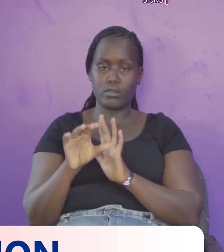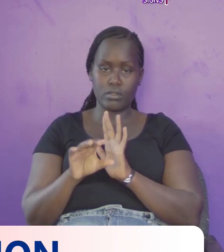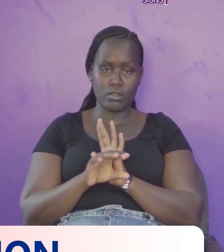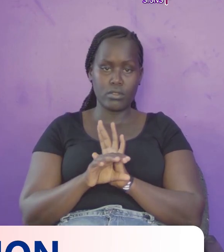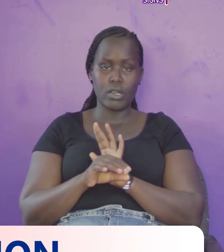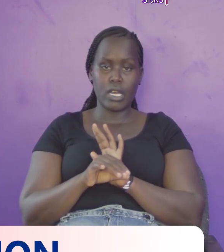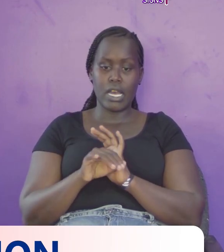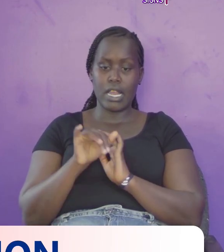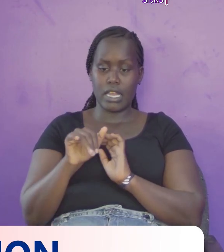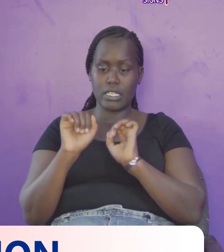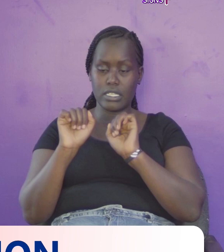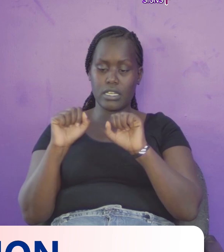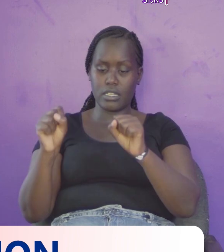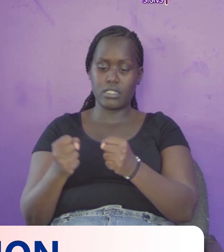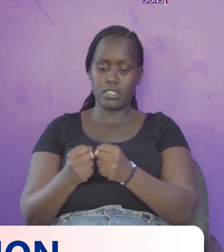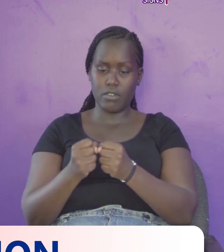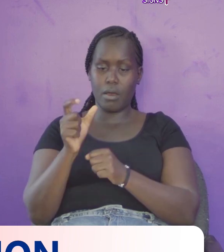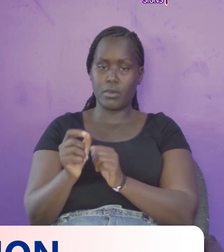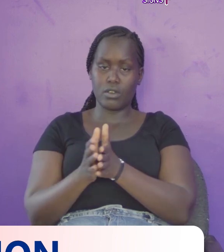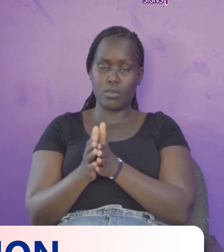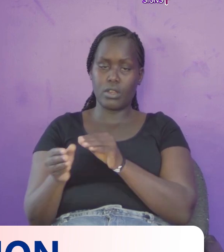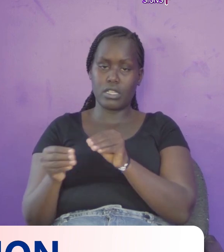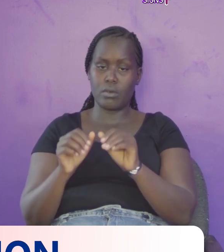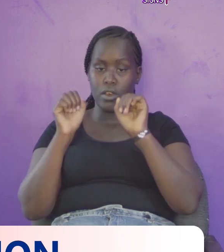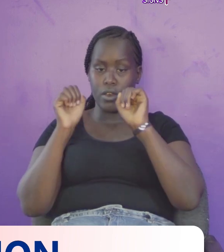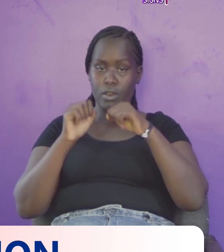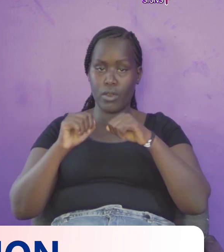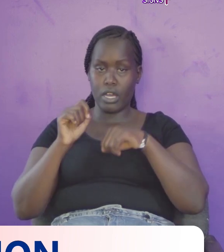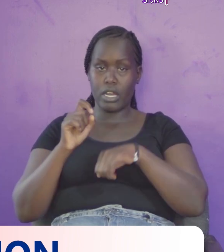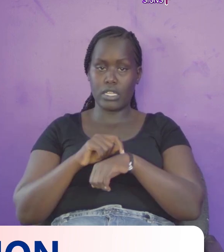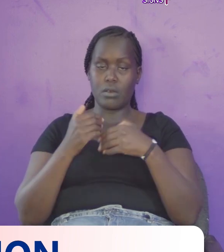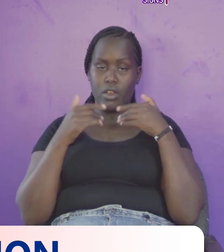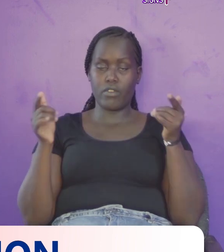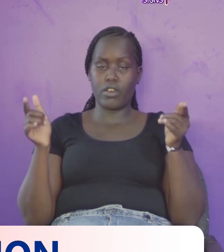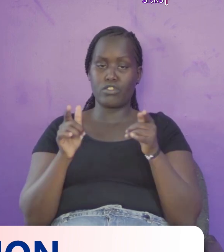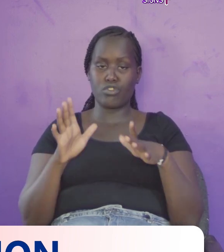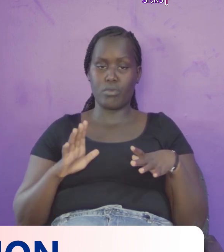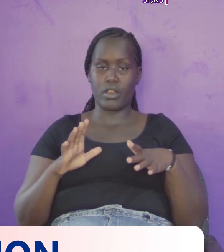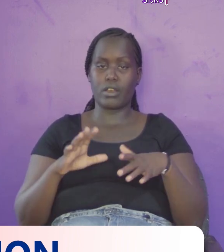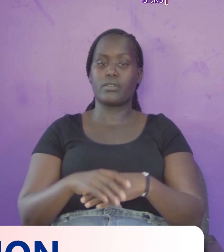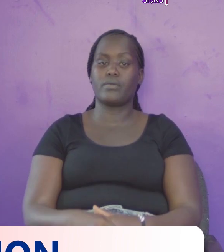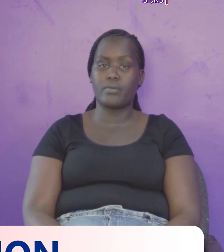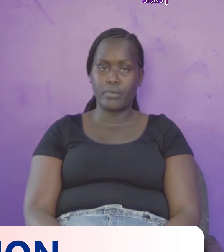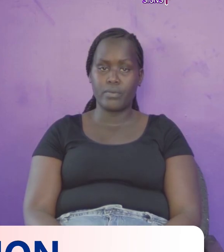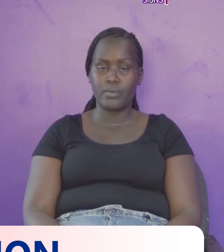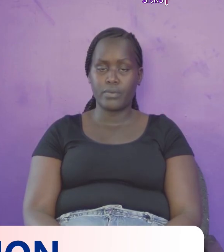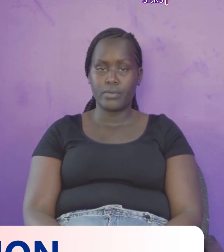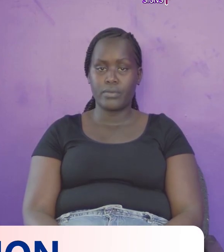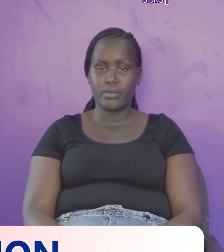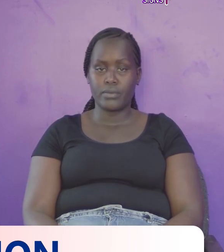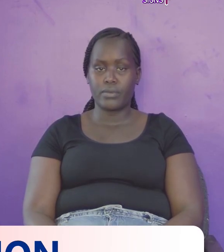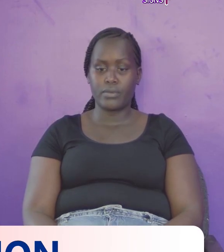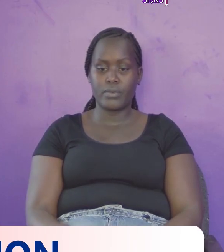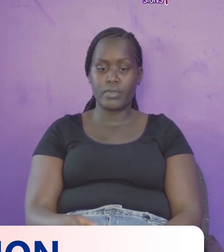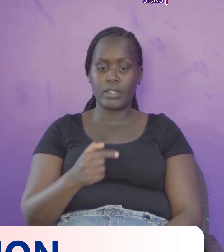Constitution that can rescue the person with disability. Do you agree as we go for a break? Absolutely. In 1 minute, what do you have to